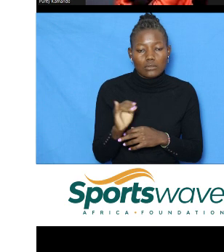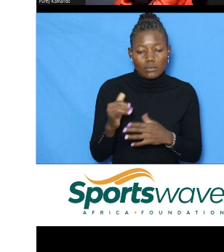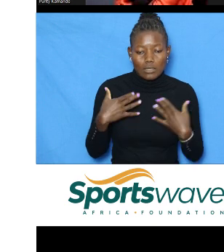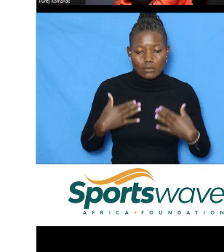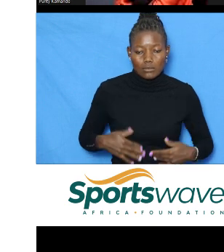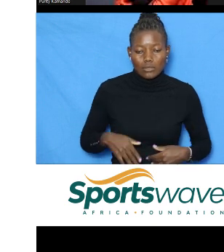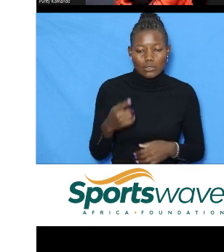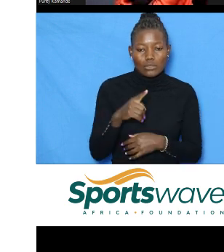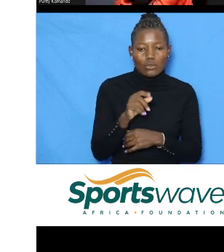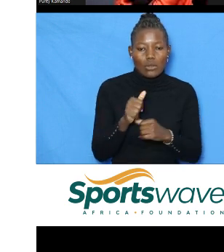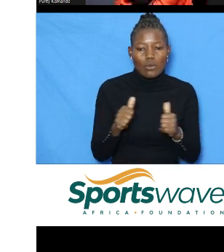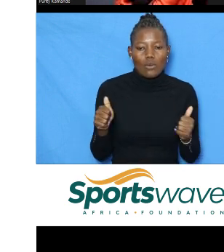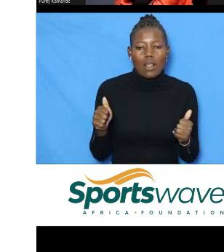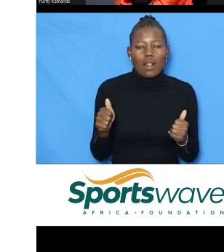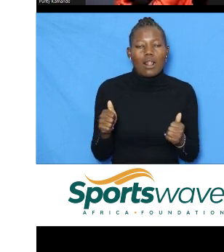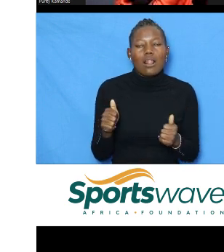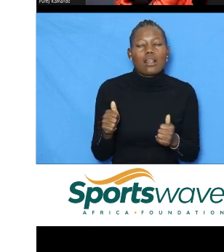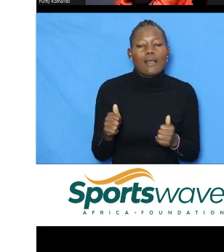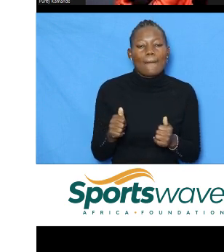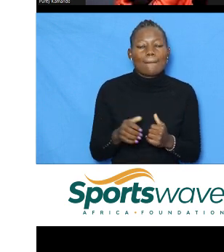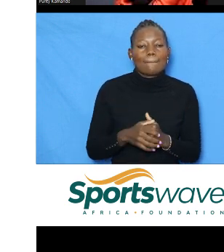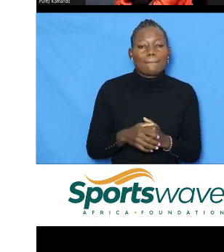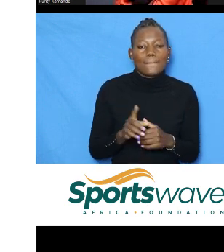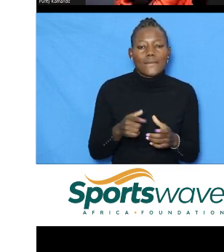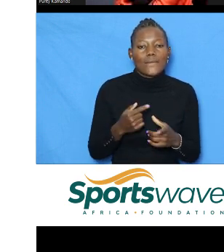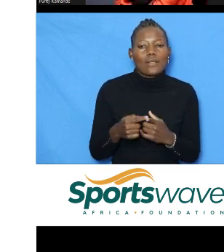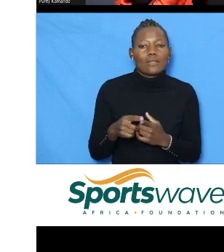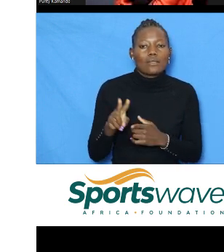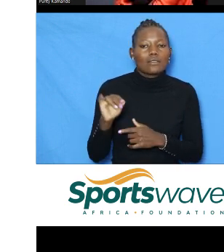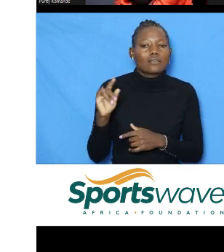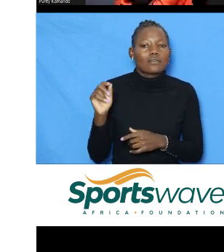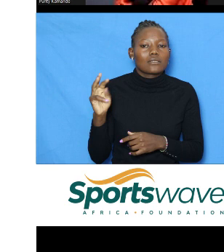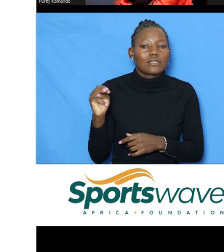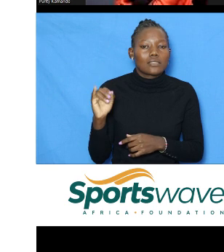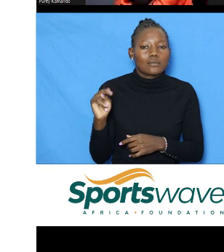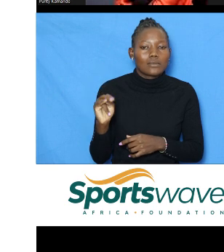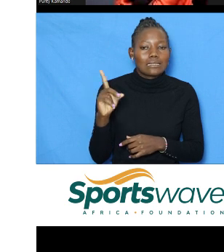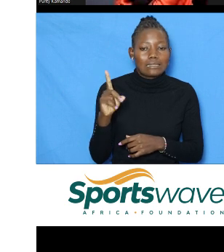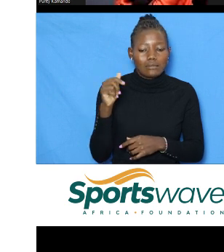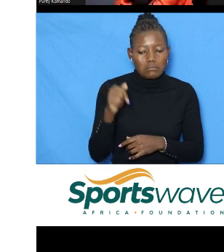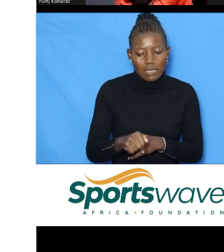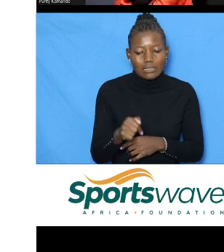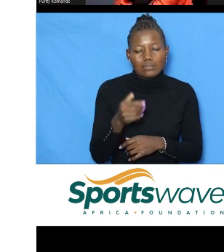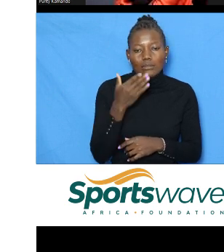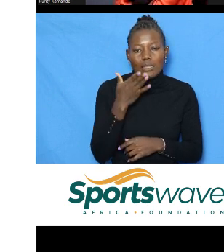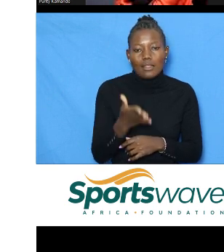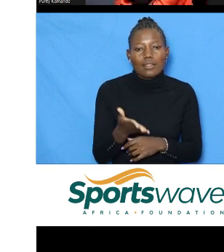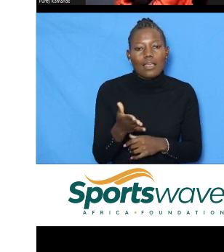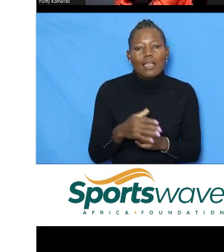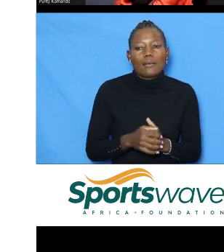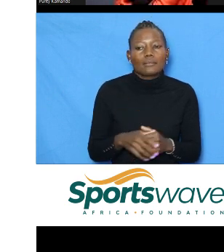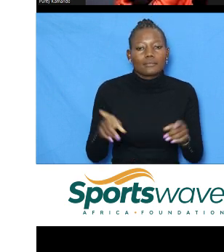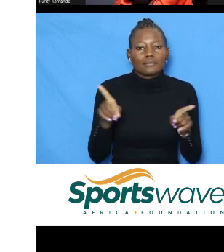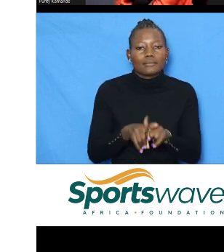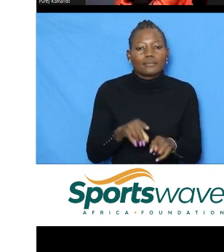it to be regulated within the body itself, then vitamin D has to be present. Also,